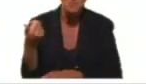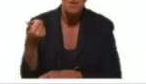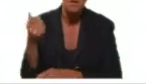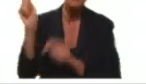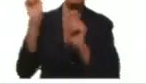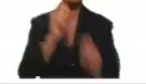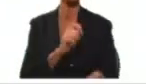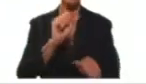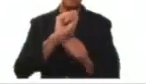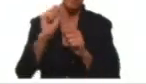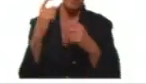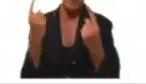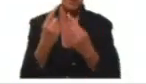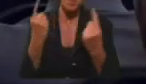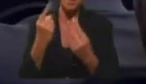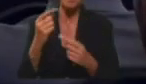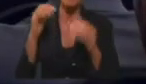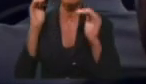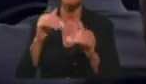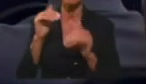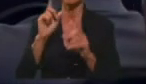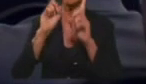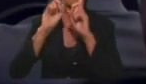very disruptive effect on your life.